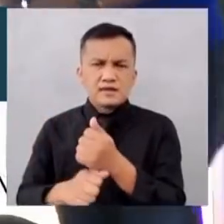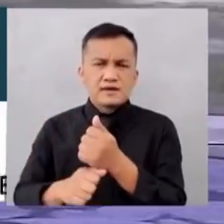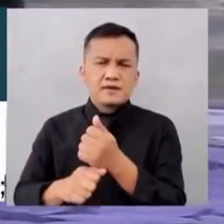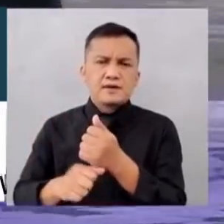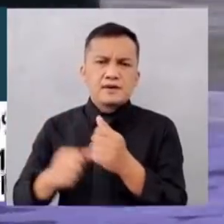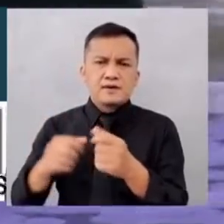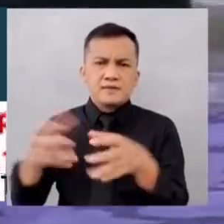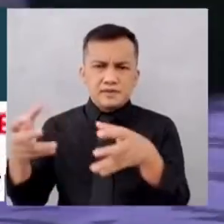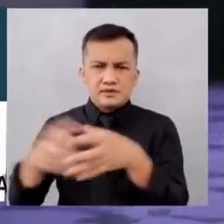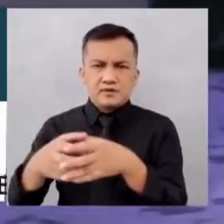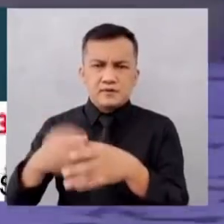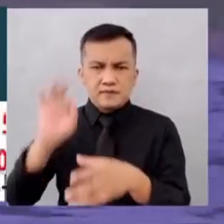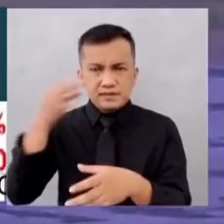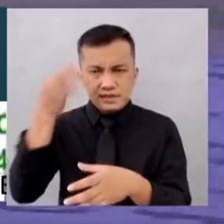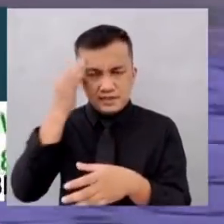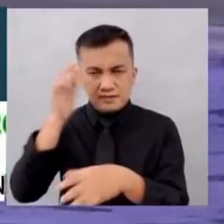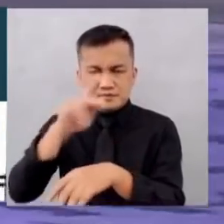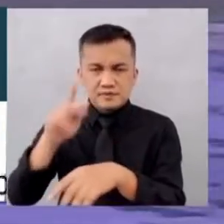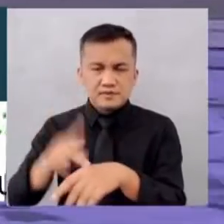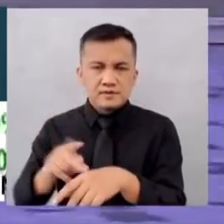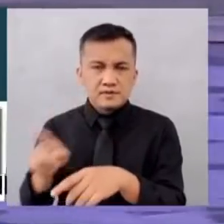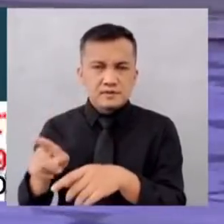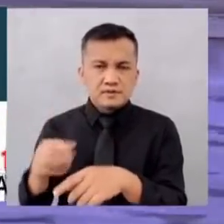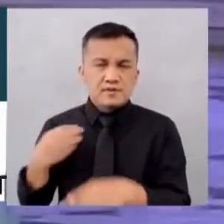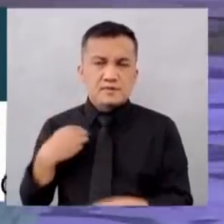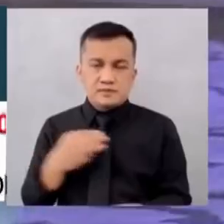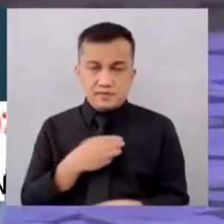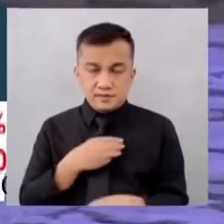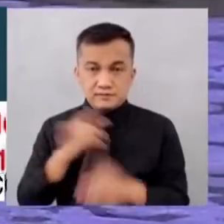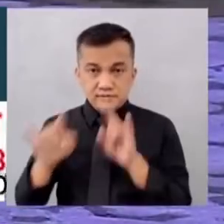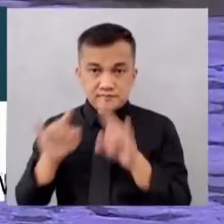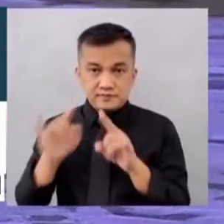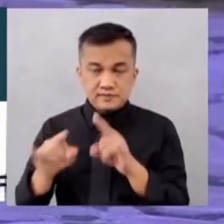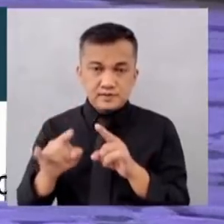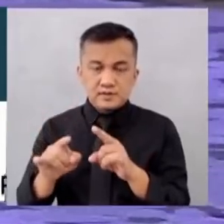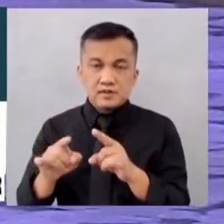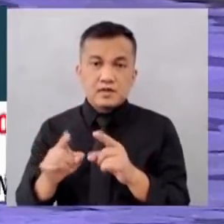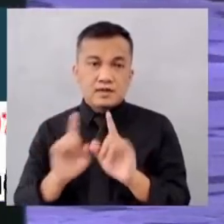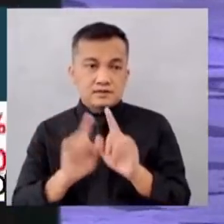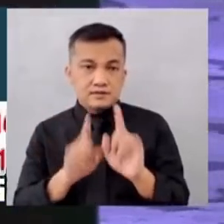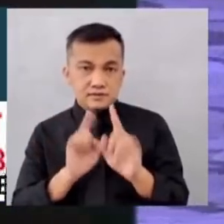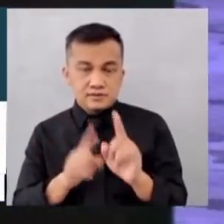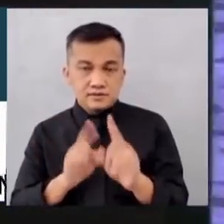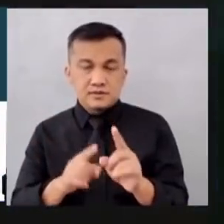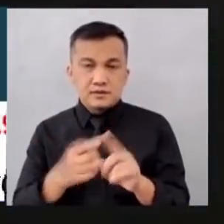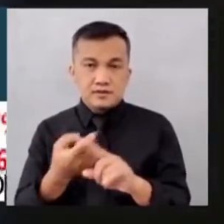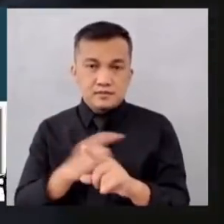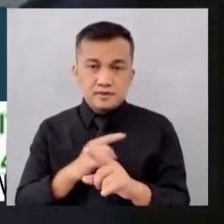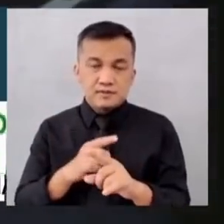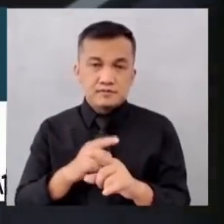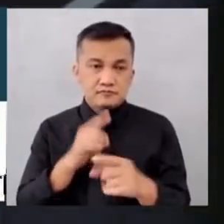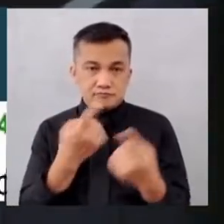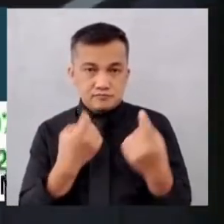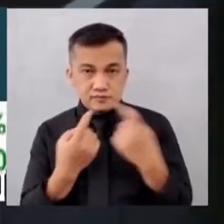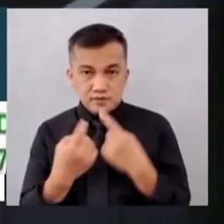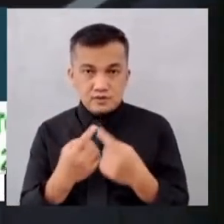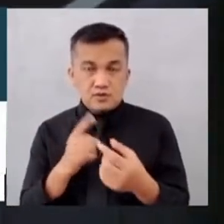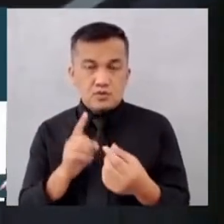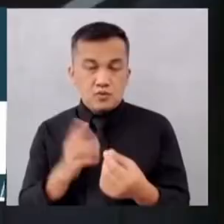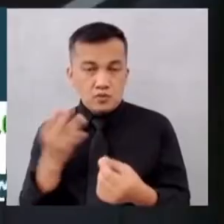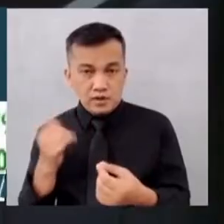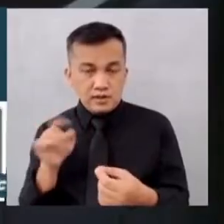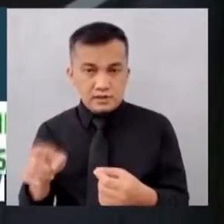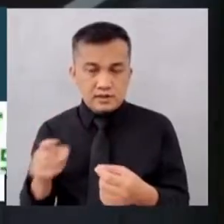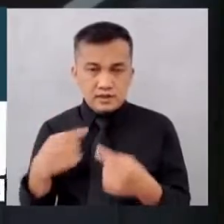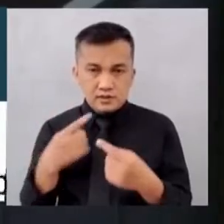Pilipinas, addressed members of the media and answered questions from the media. When he was asked why he has no